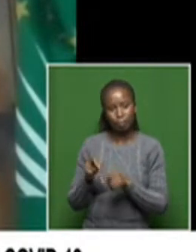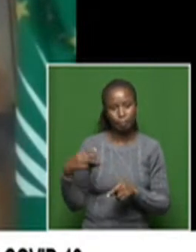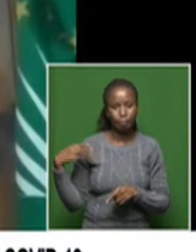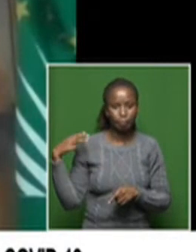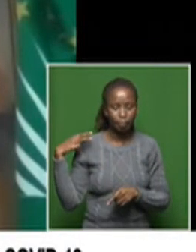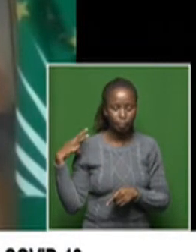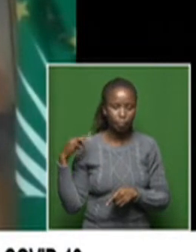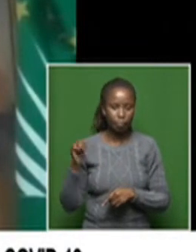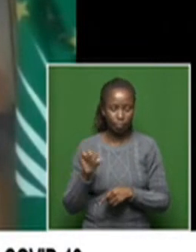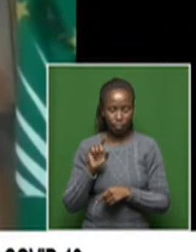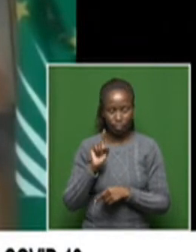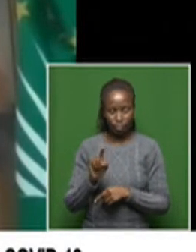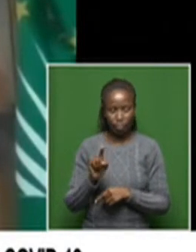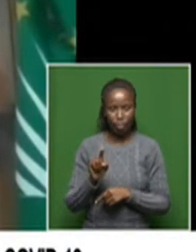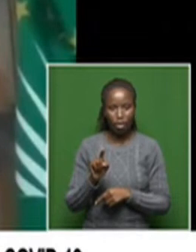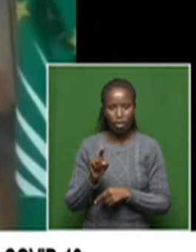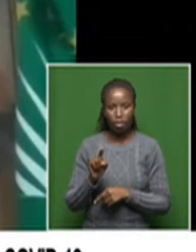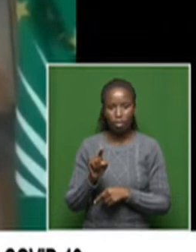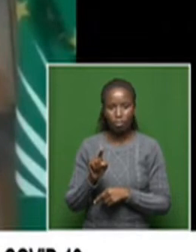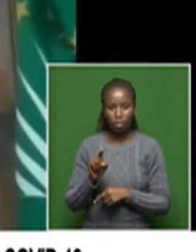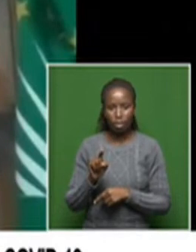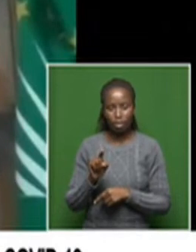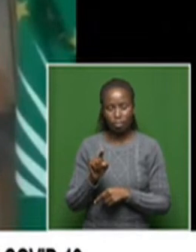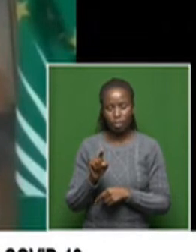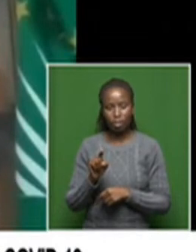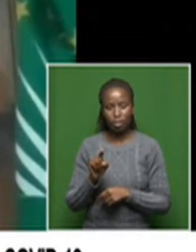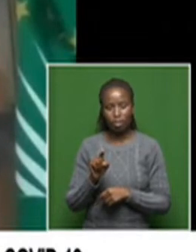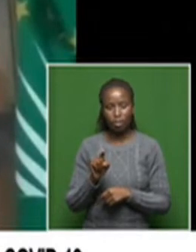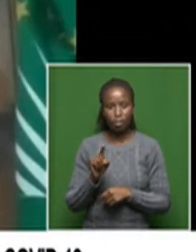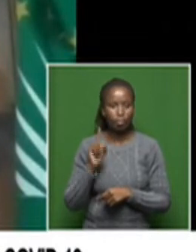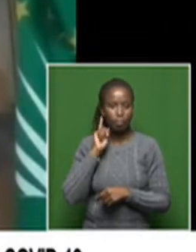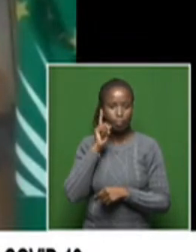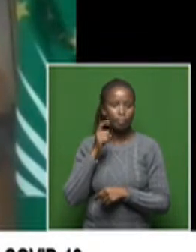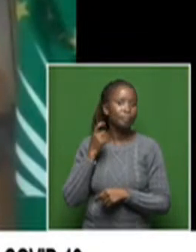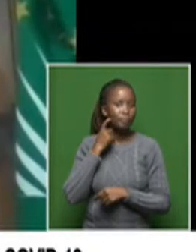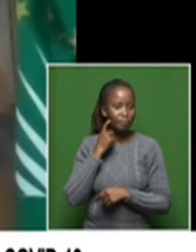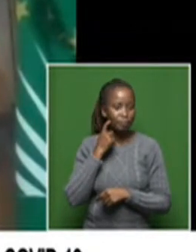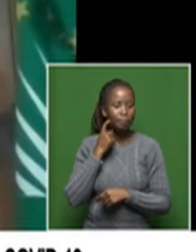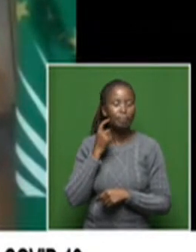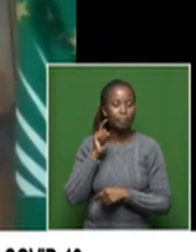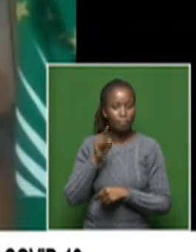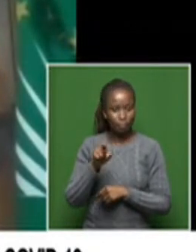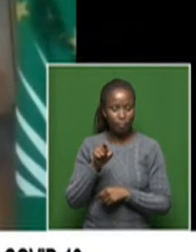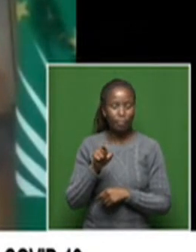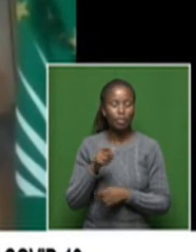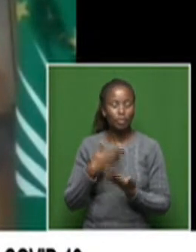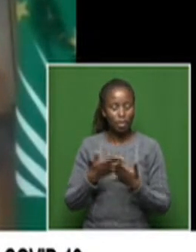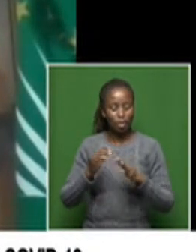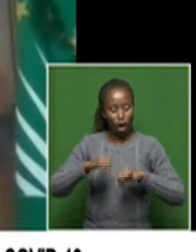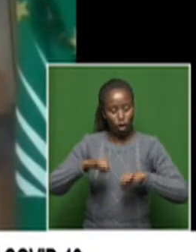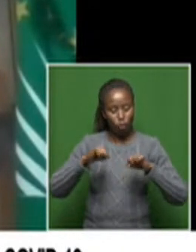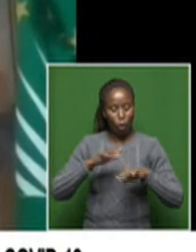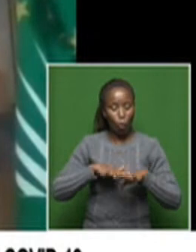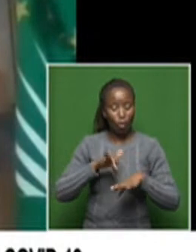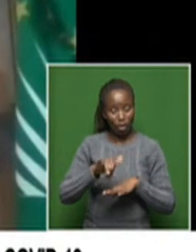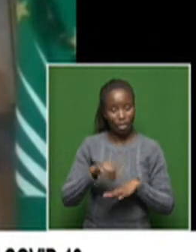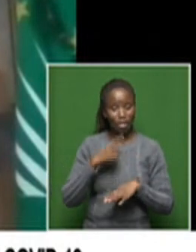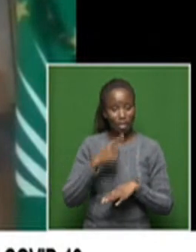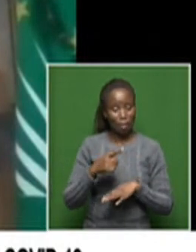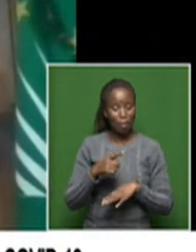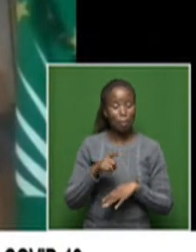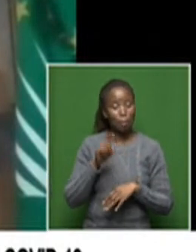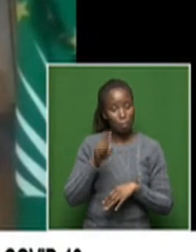briefed us, that there is a level of efficacy that we have agreed on that we need to be able